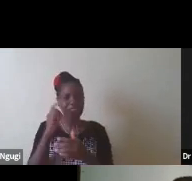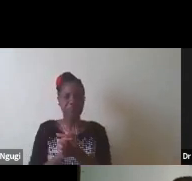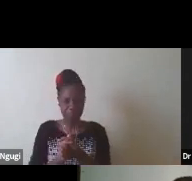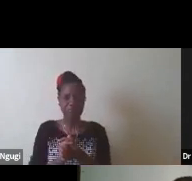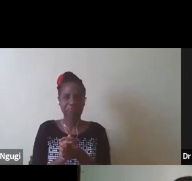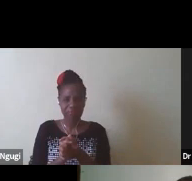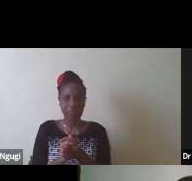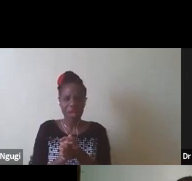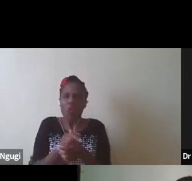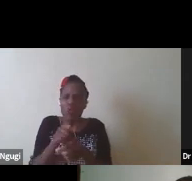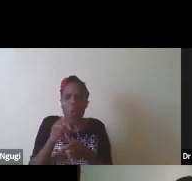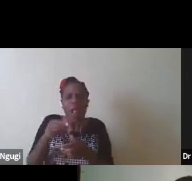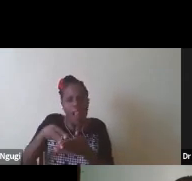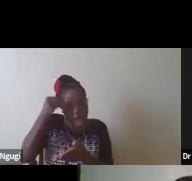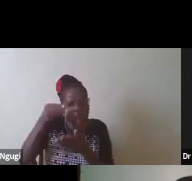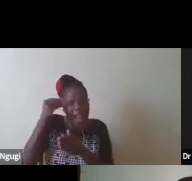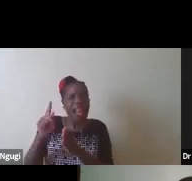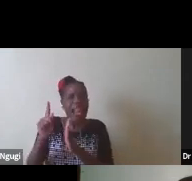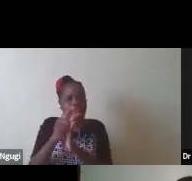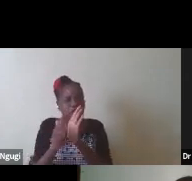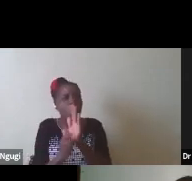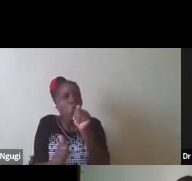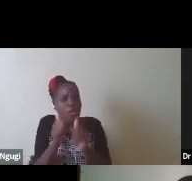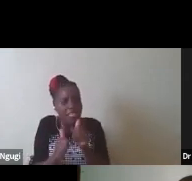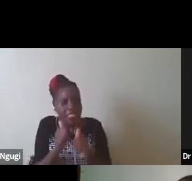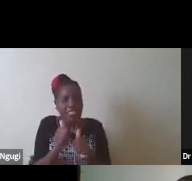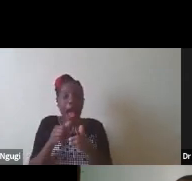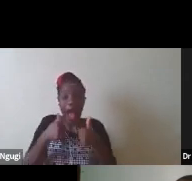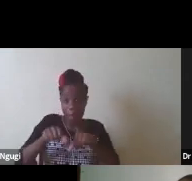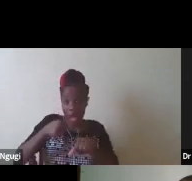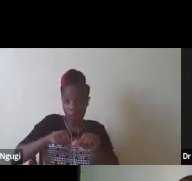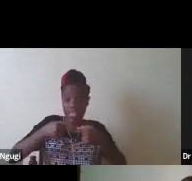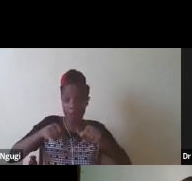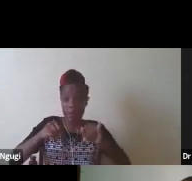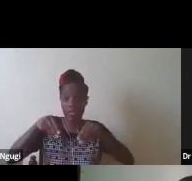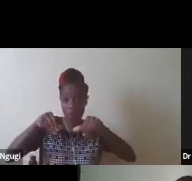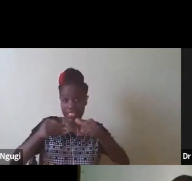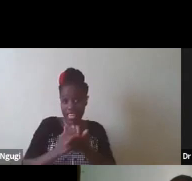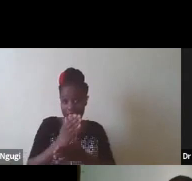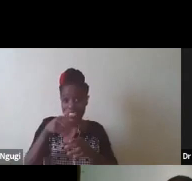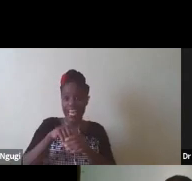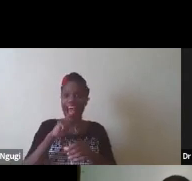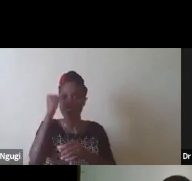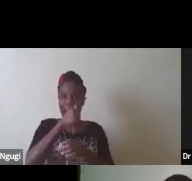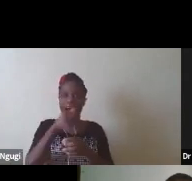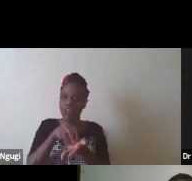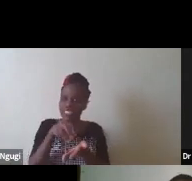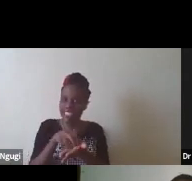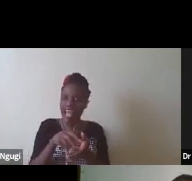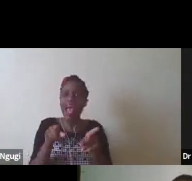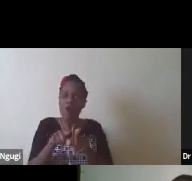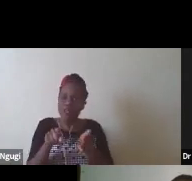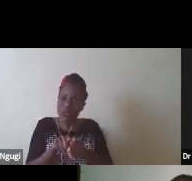learned in the implementation of quality rights in the African context? And also just to, if you could dive a